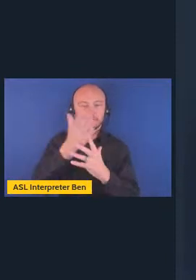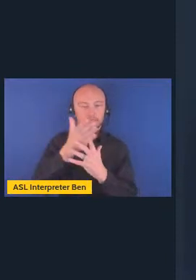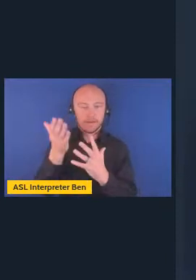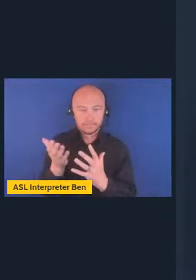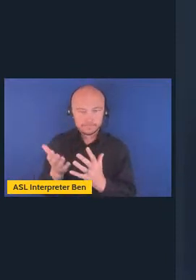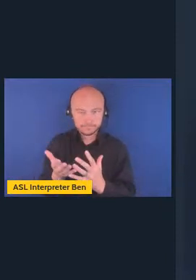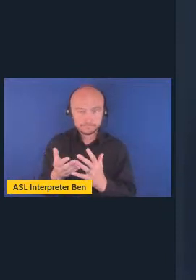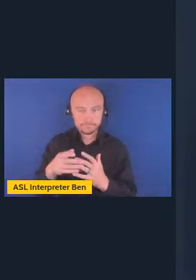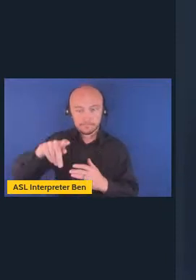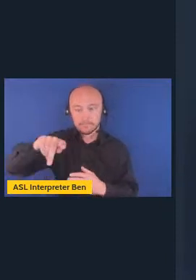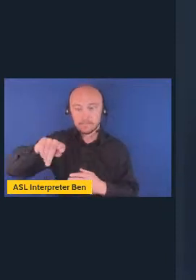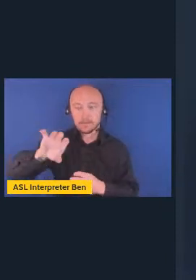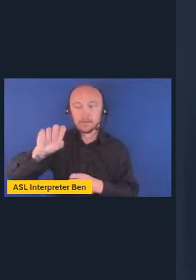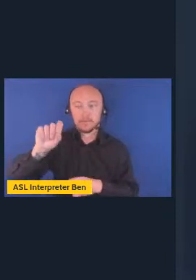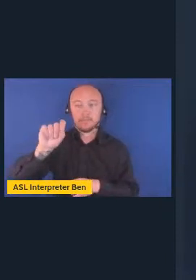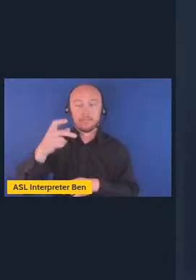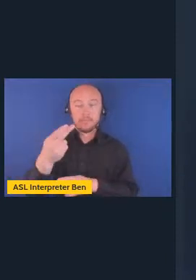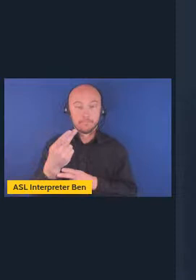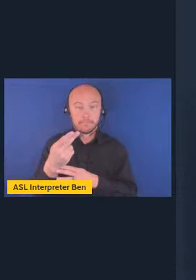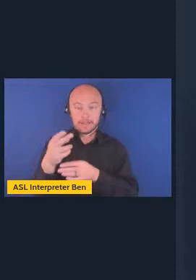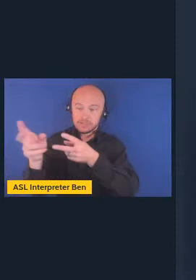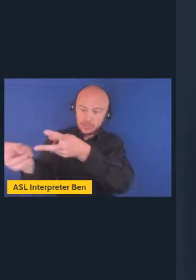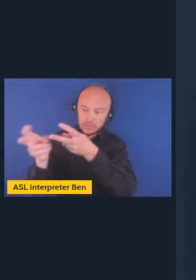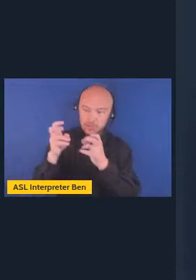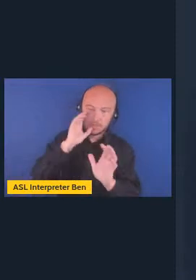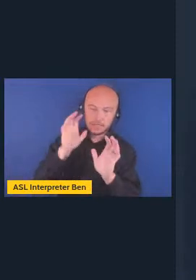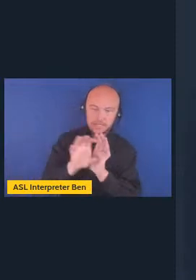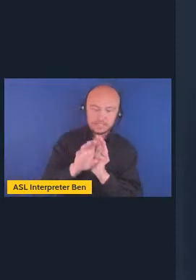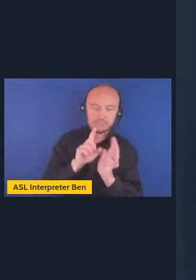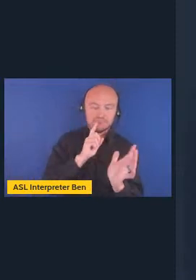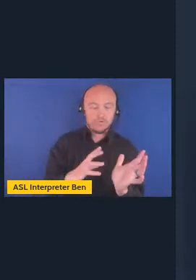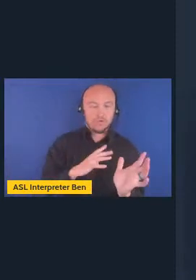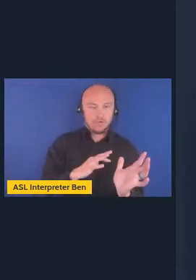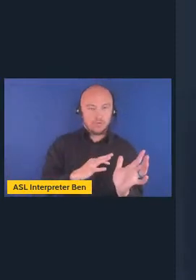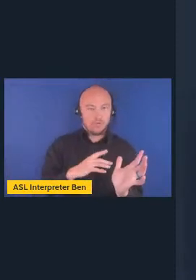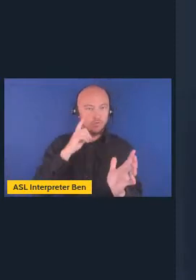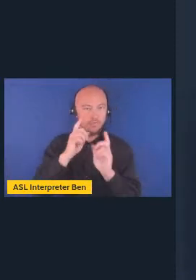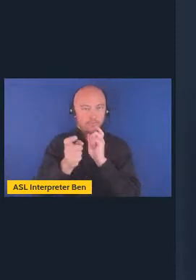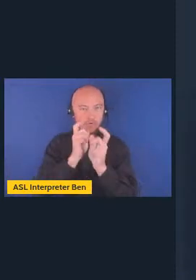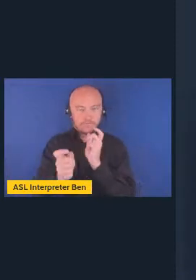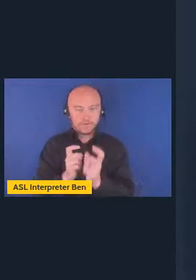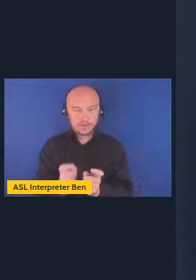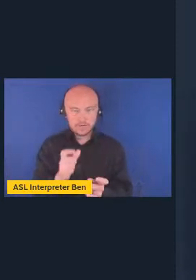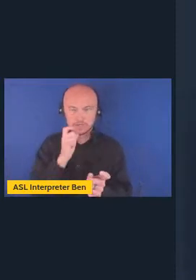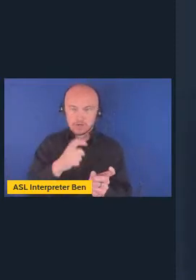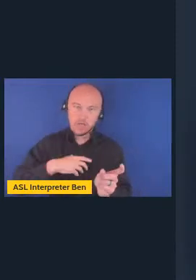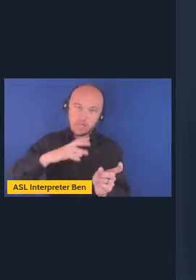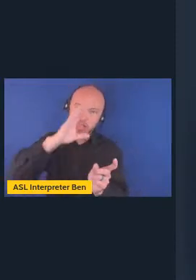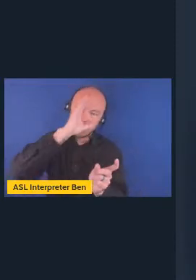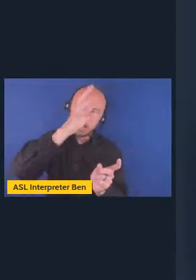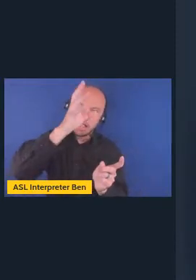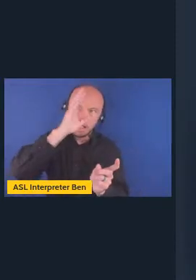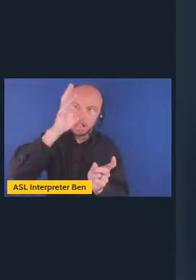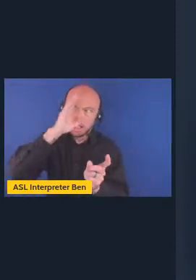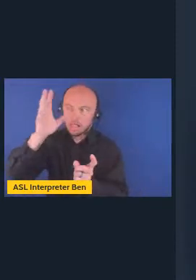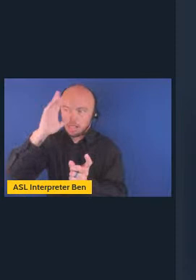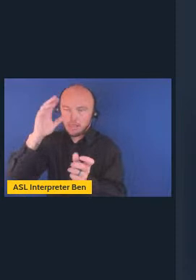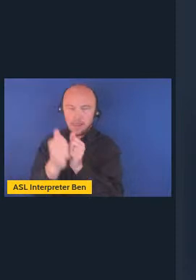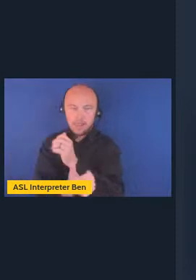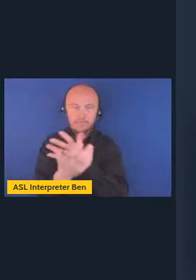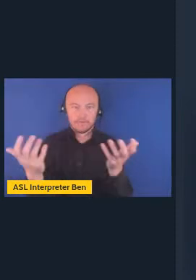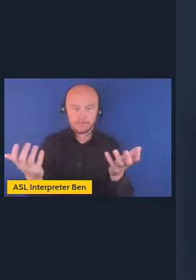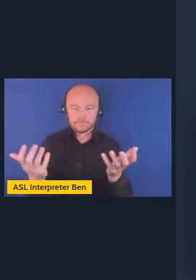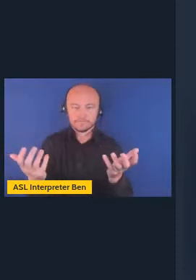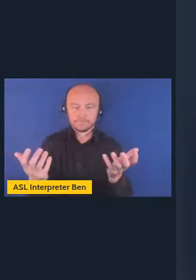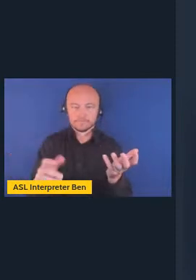Patching object files is a great way to customize your project's configuration without having to create a full-fledged component.